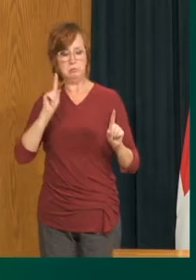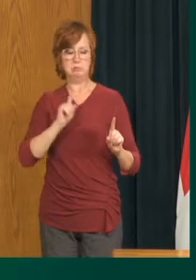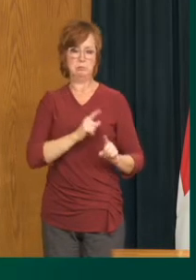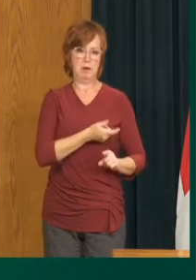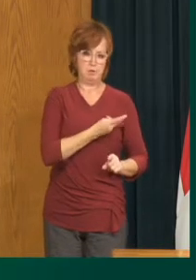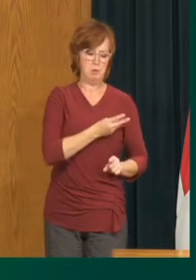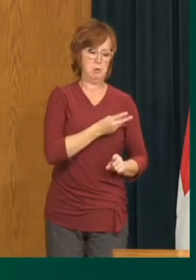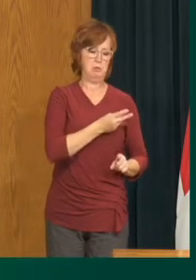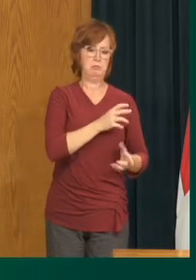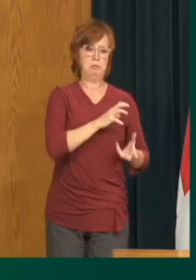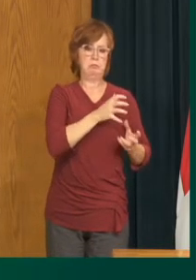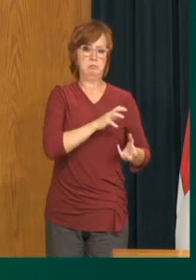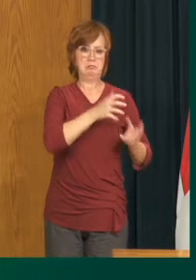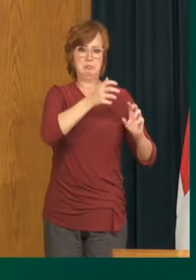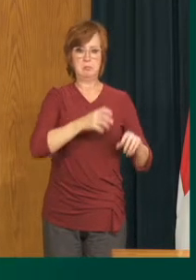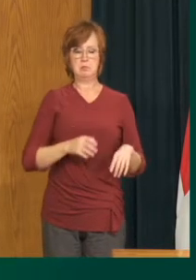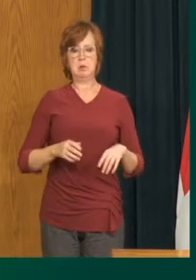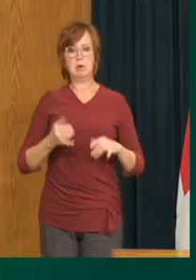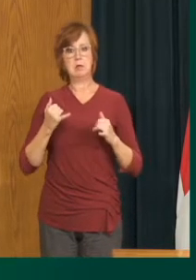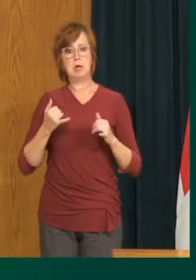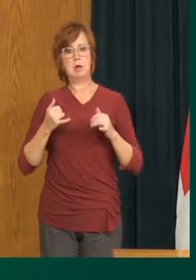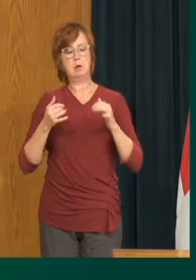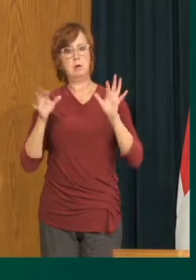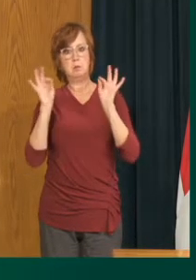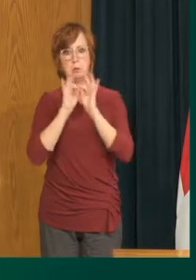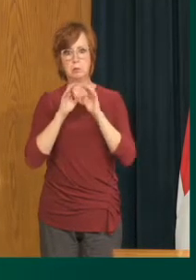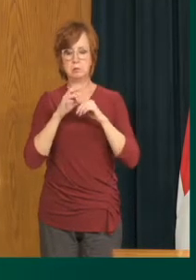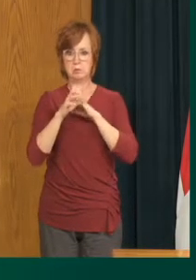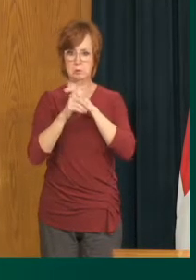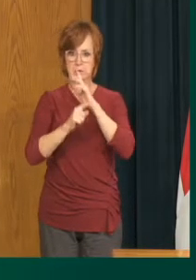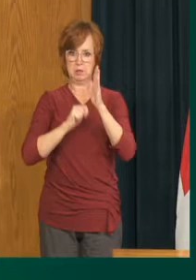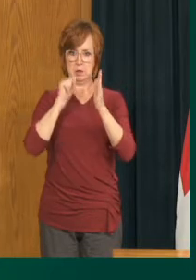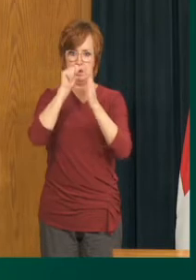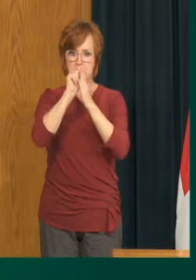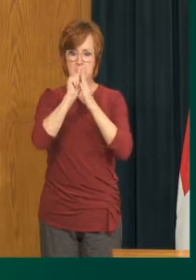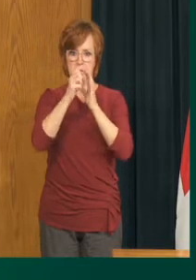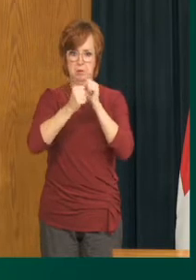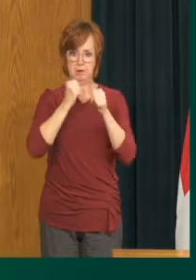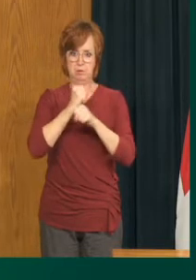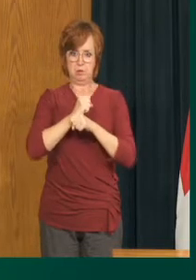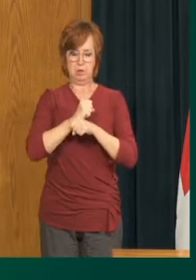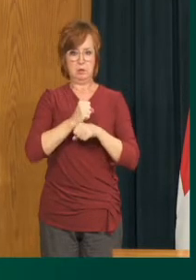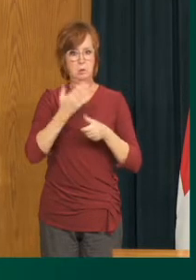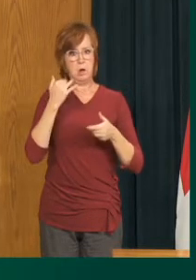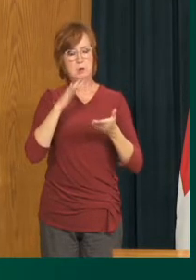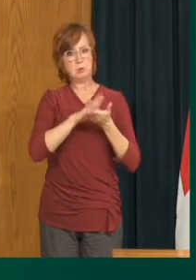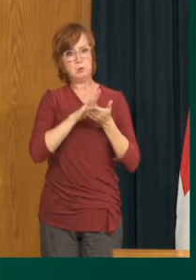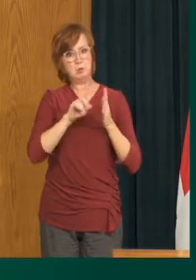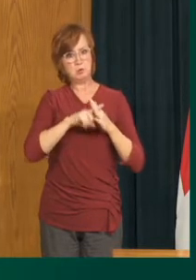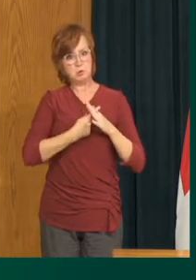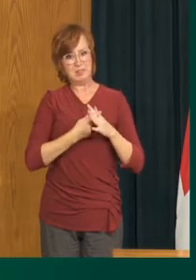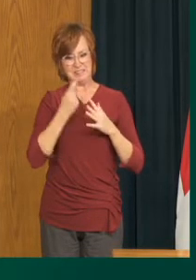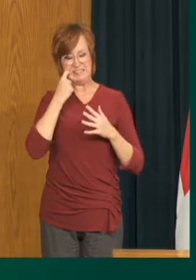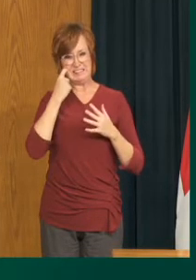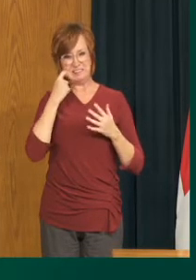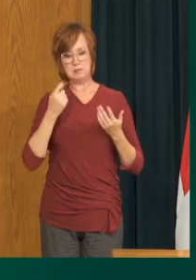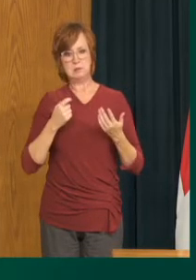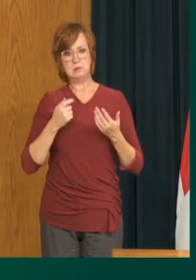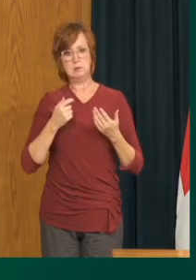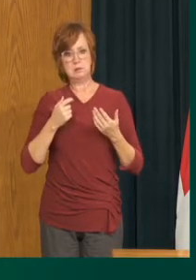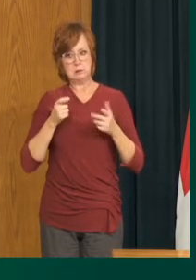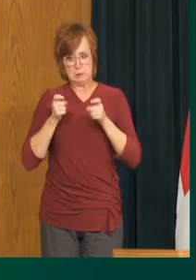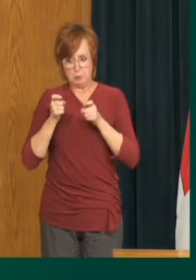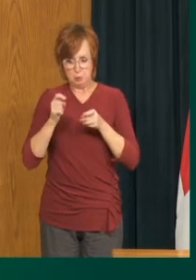our students, our children that are heading back into their classrooms, and the lower that we are able to keep our COVID-19 infection numbers in